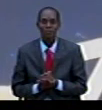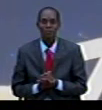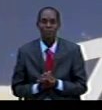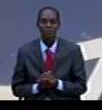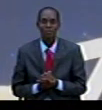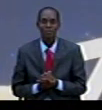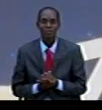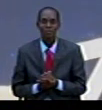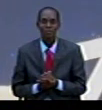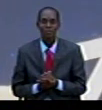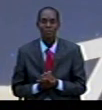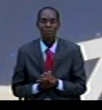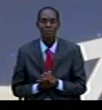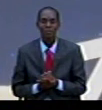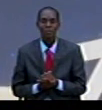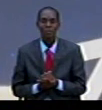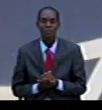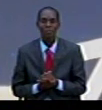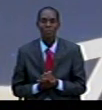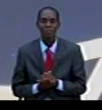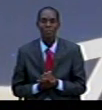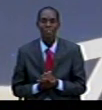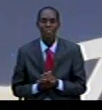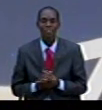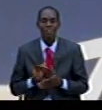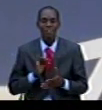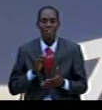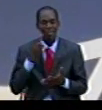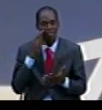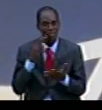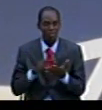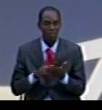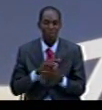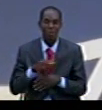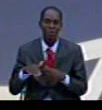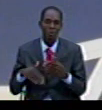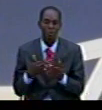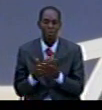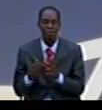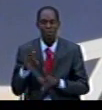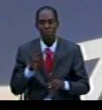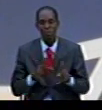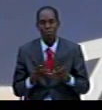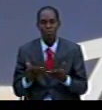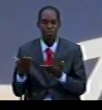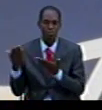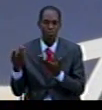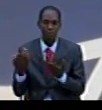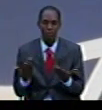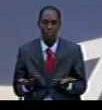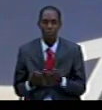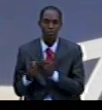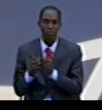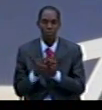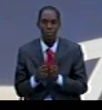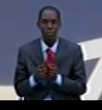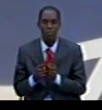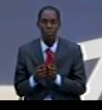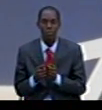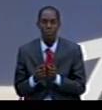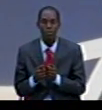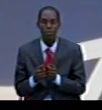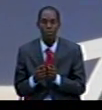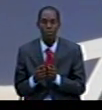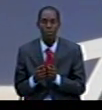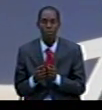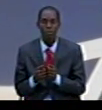So I recognize all the political functionaries all together. Well, I understand the national president